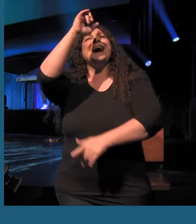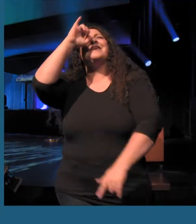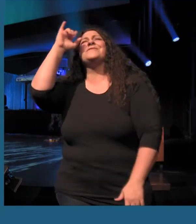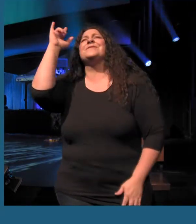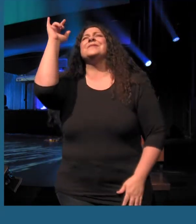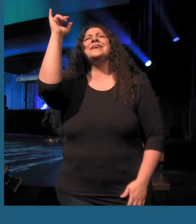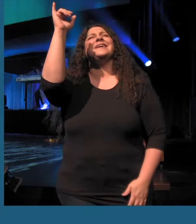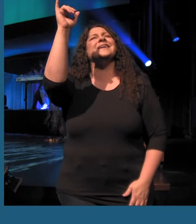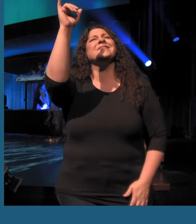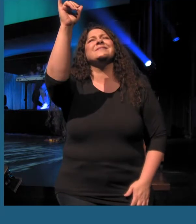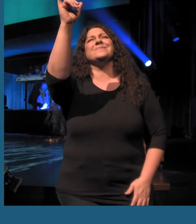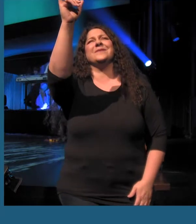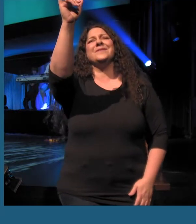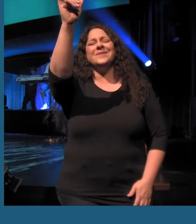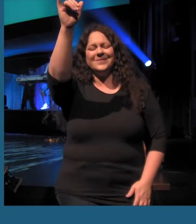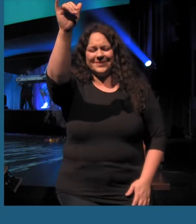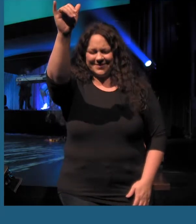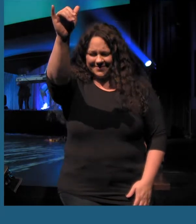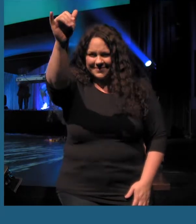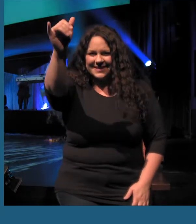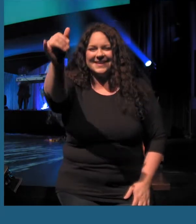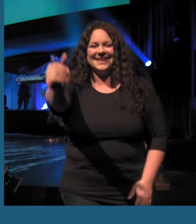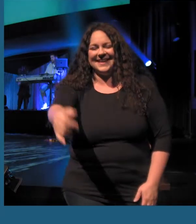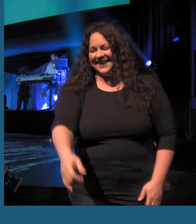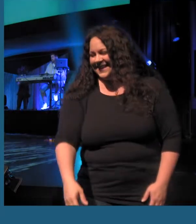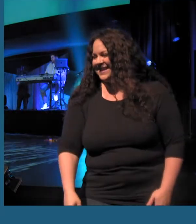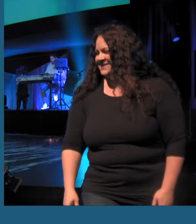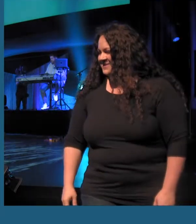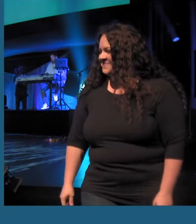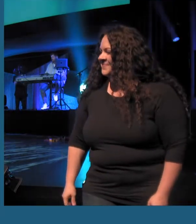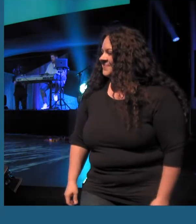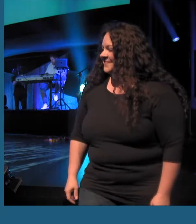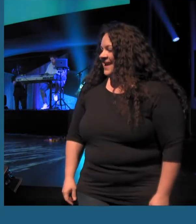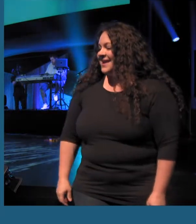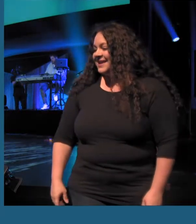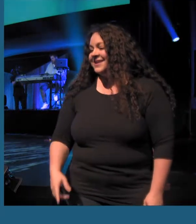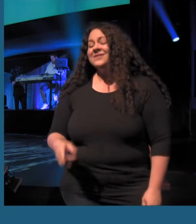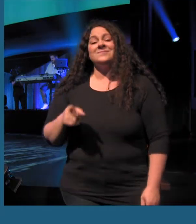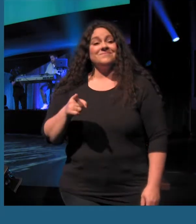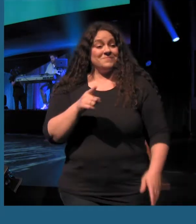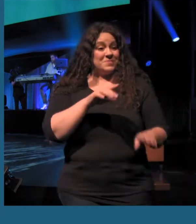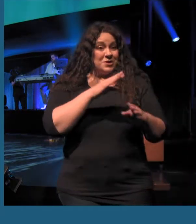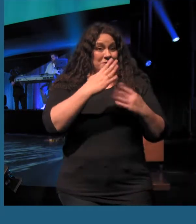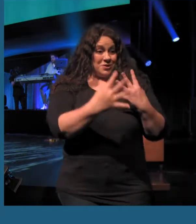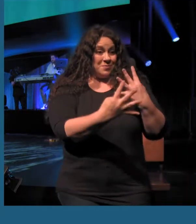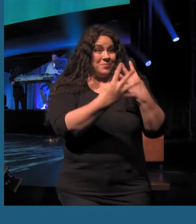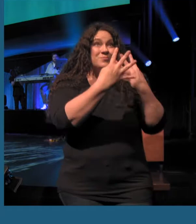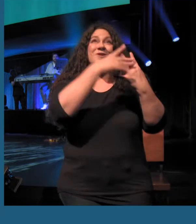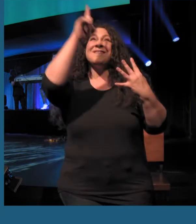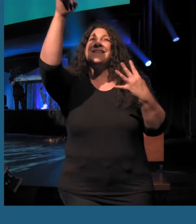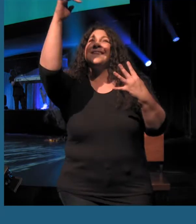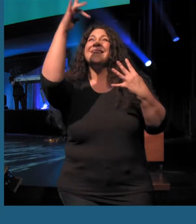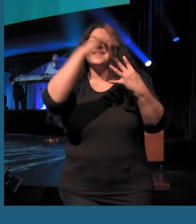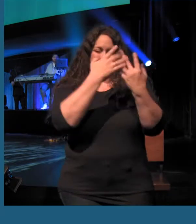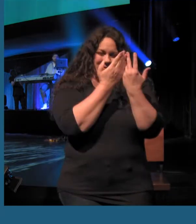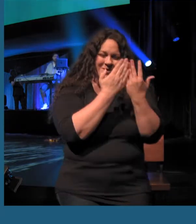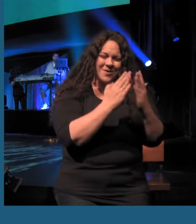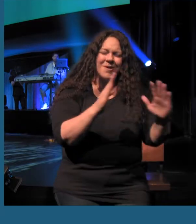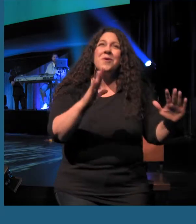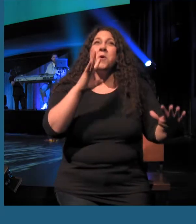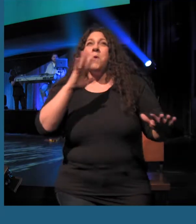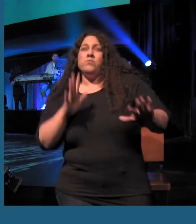The God who evermore will be. He opened the prison doors.